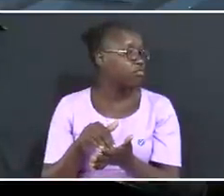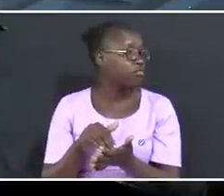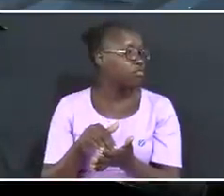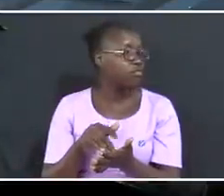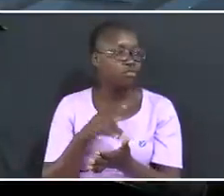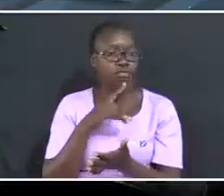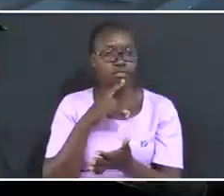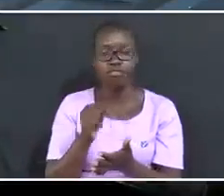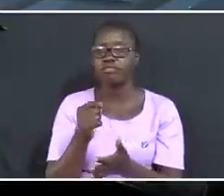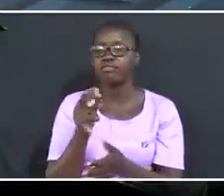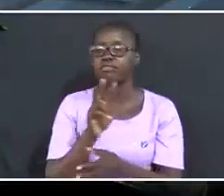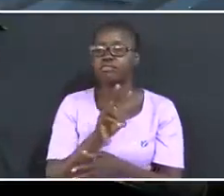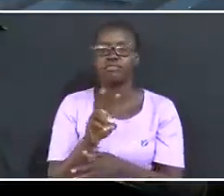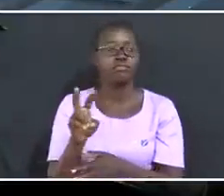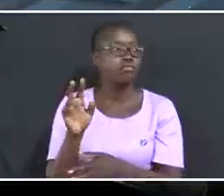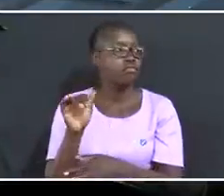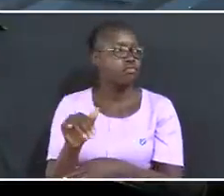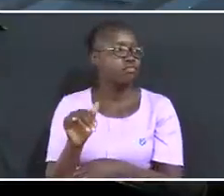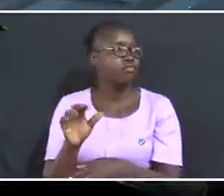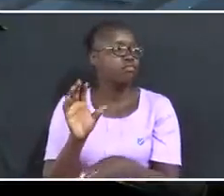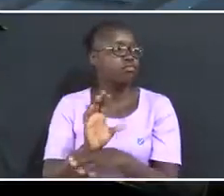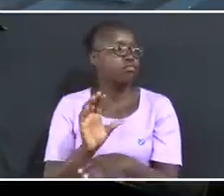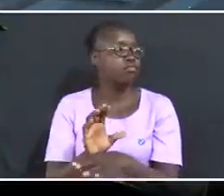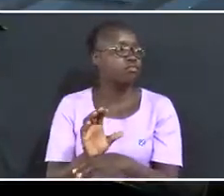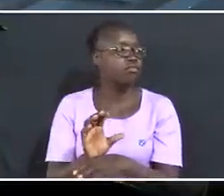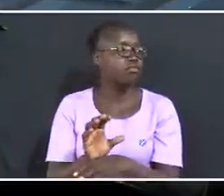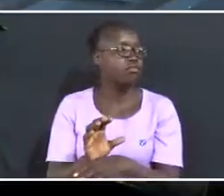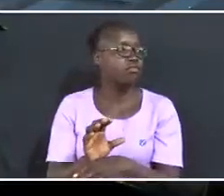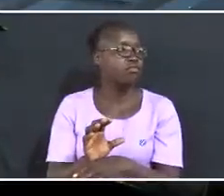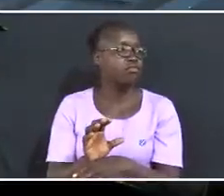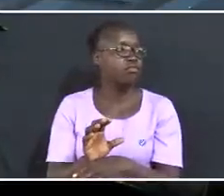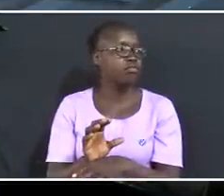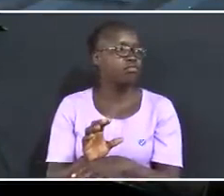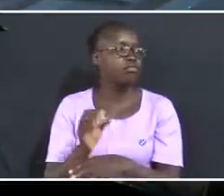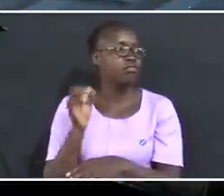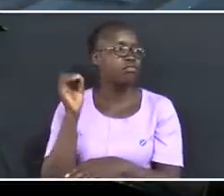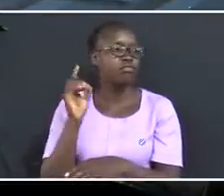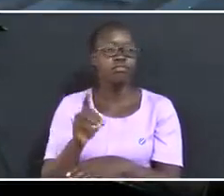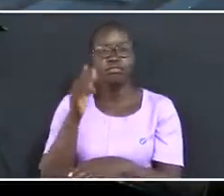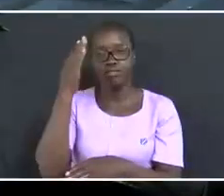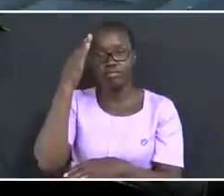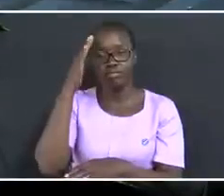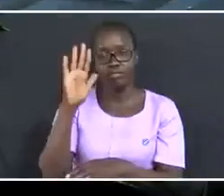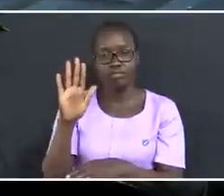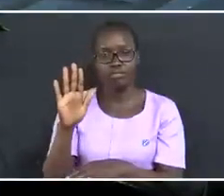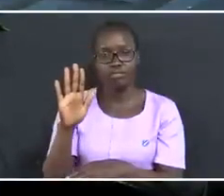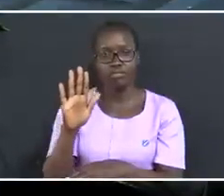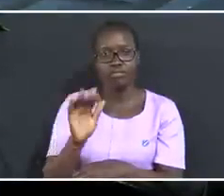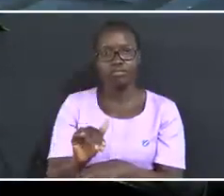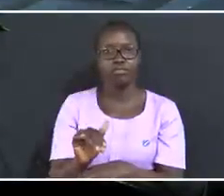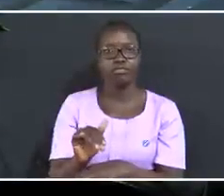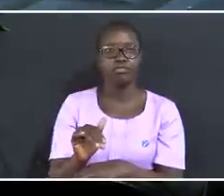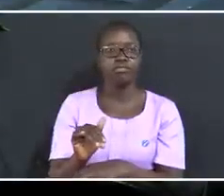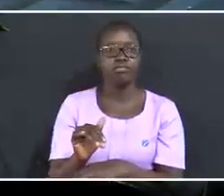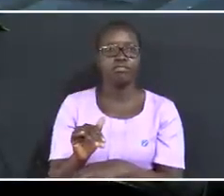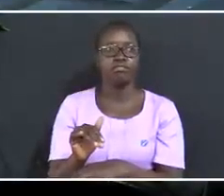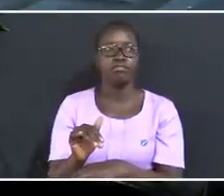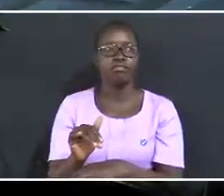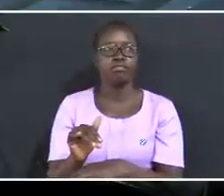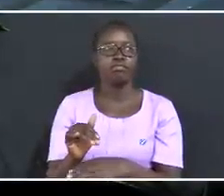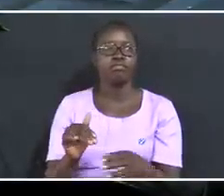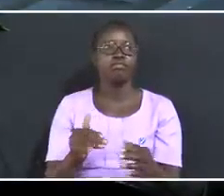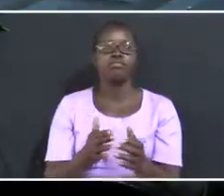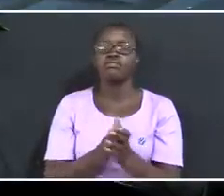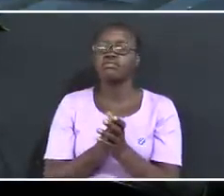So we are seeing that the church should be aware that there is